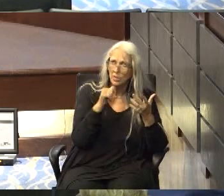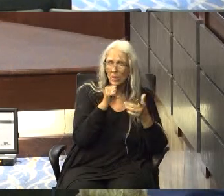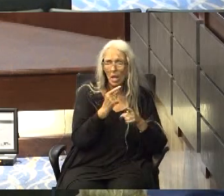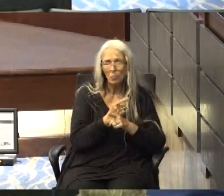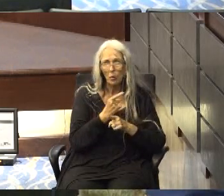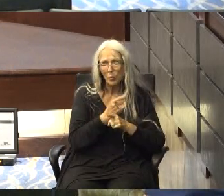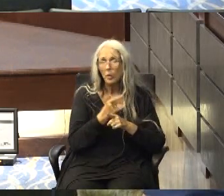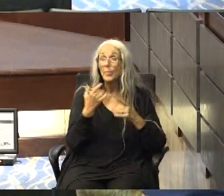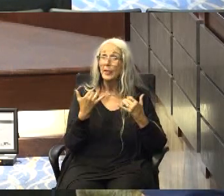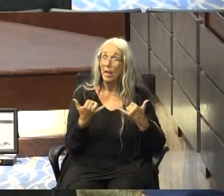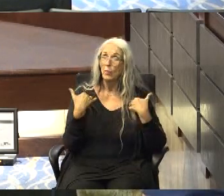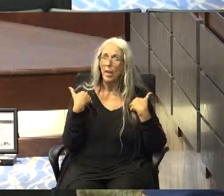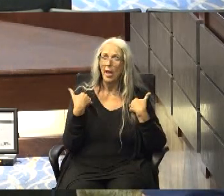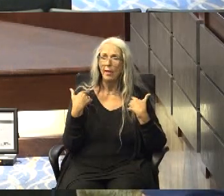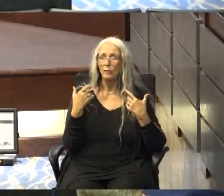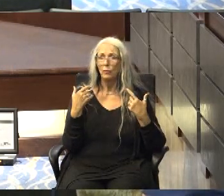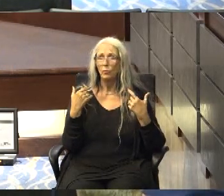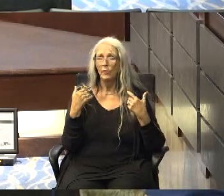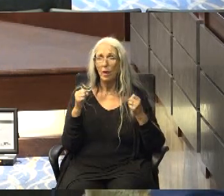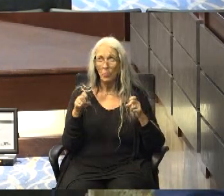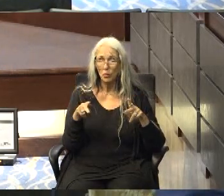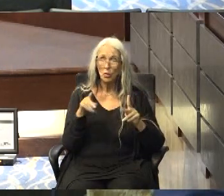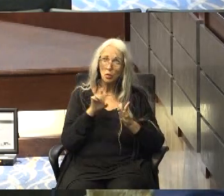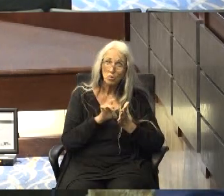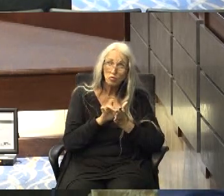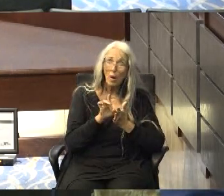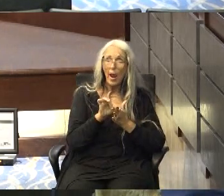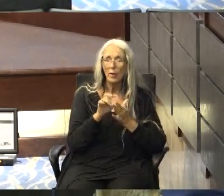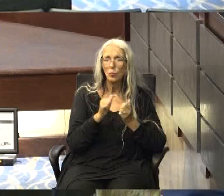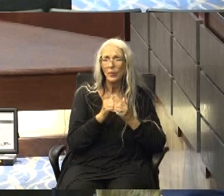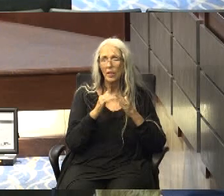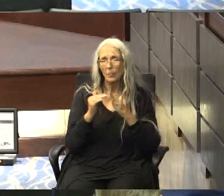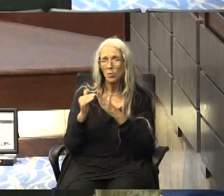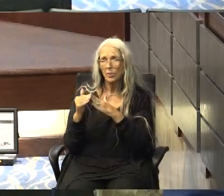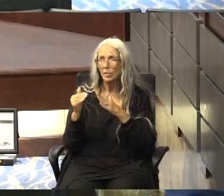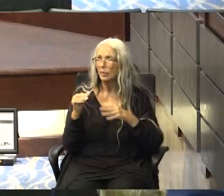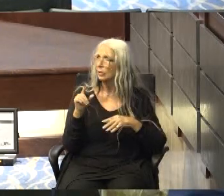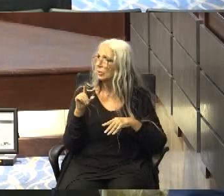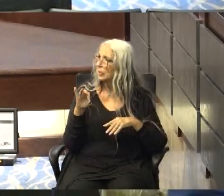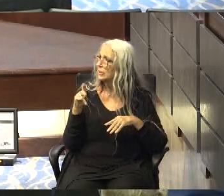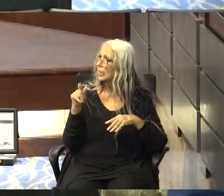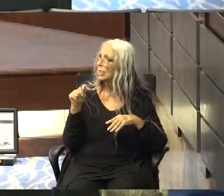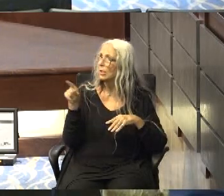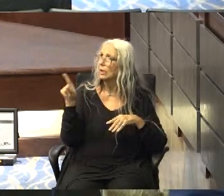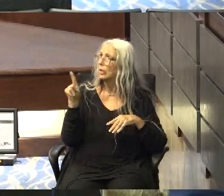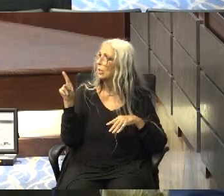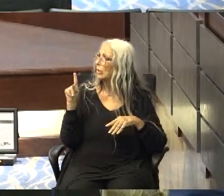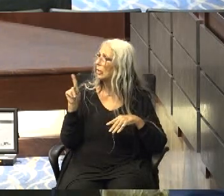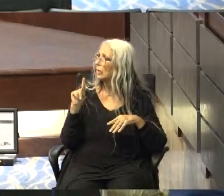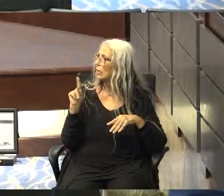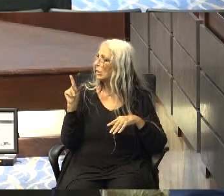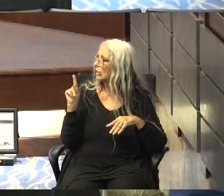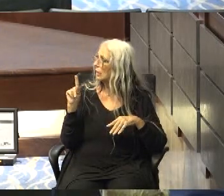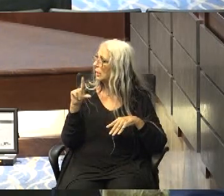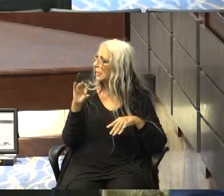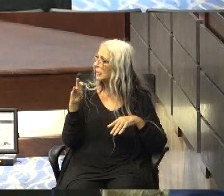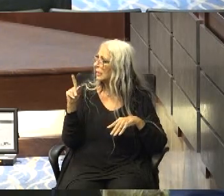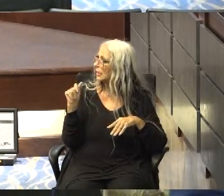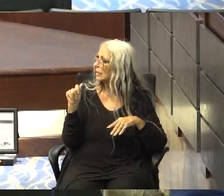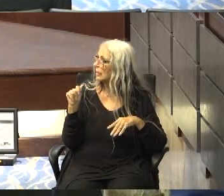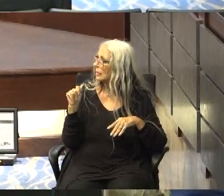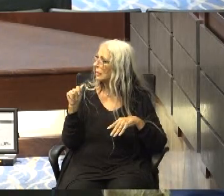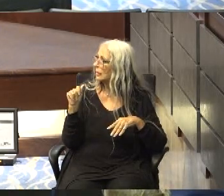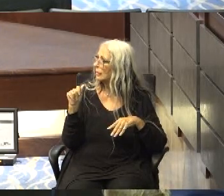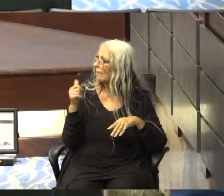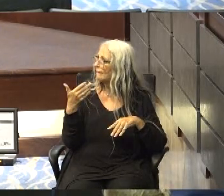track something that will work for the community. I see Lisa Sheldon out there, and when we see this, Lisa, does this remind you of